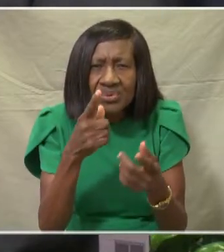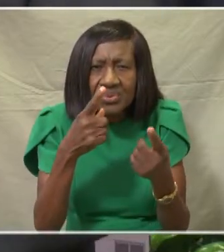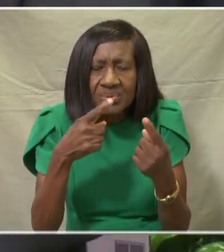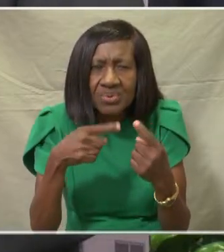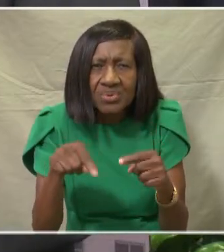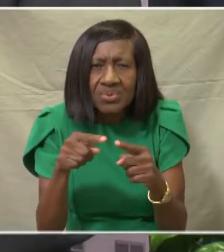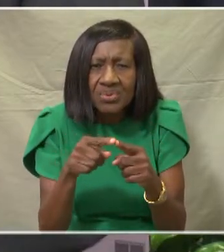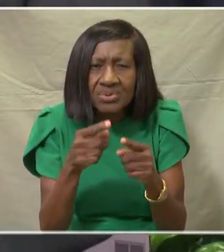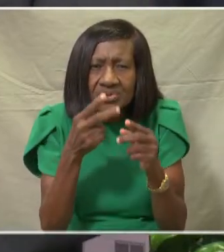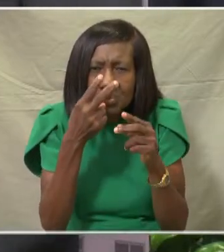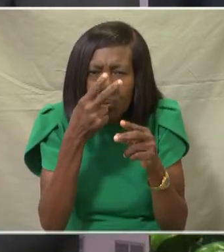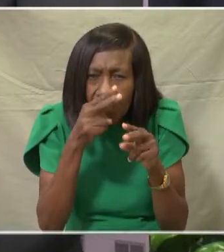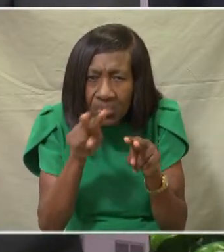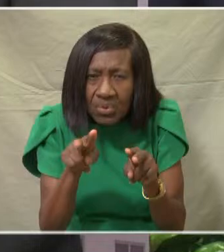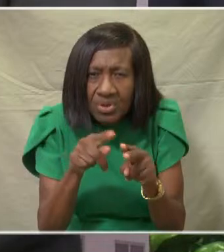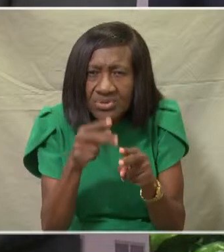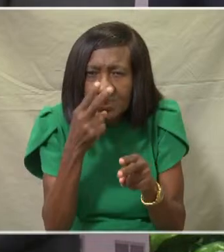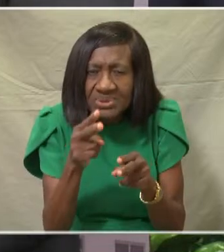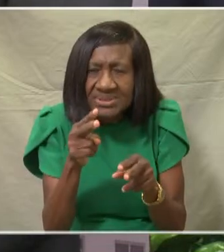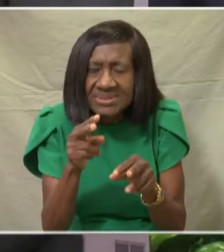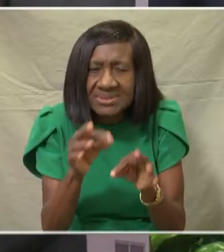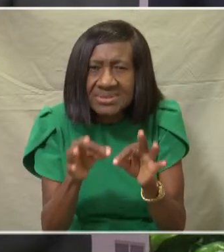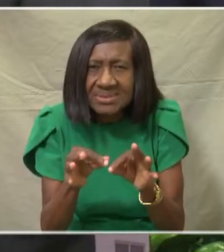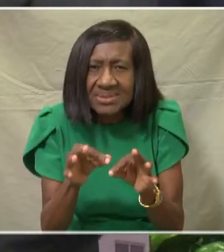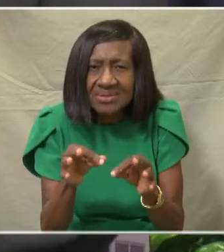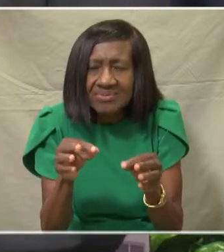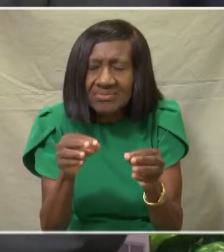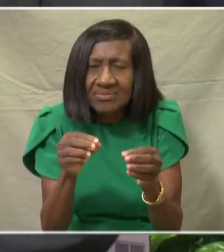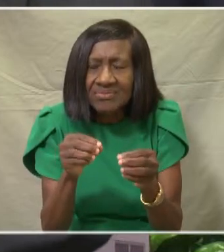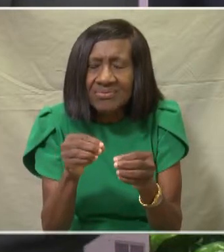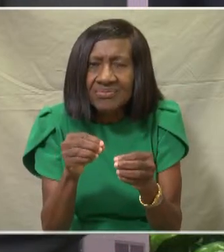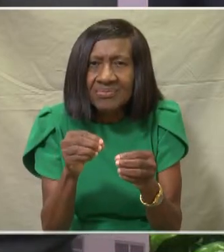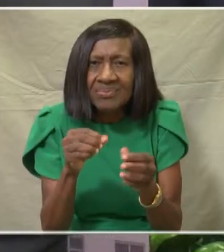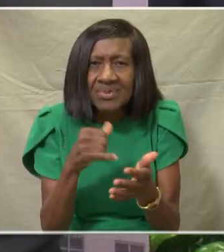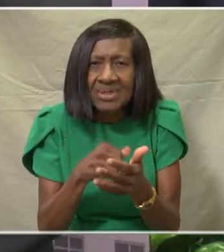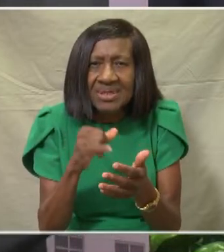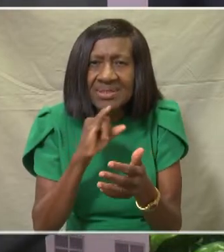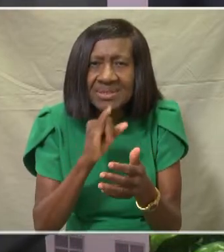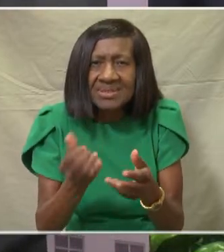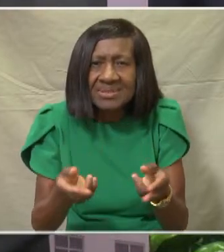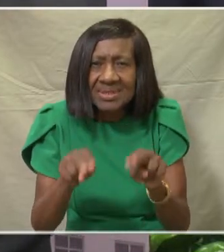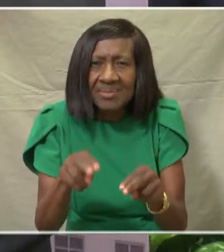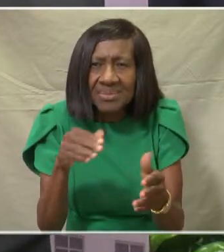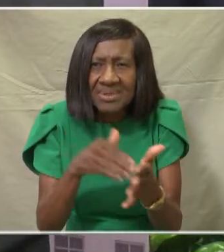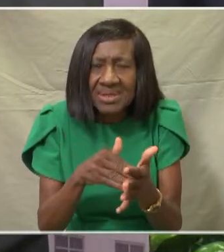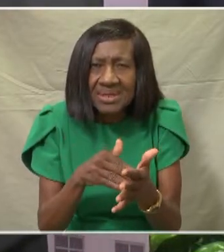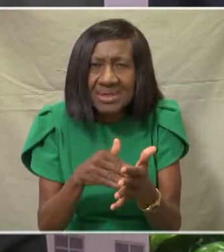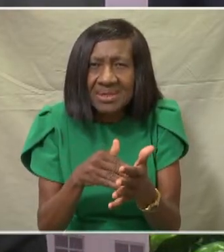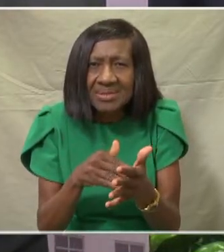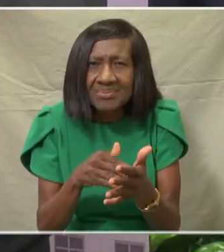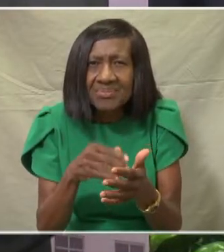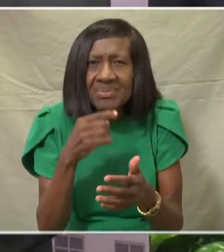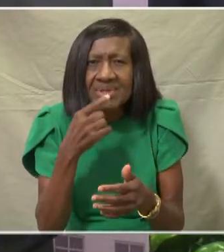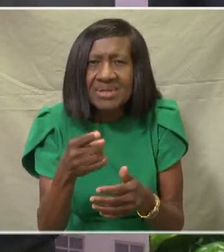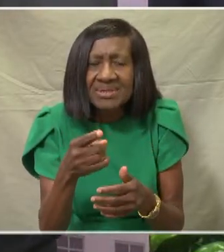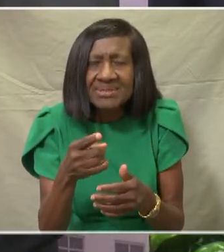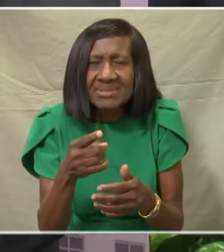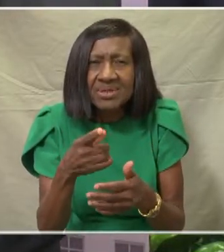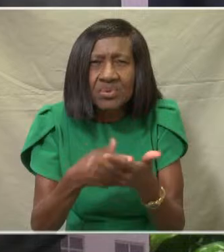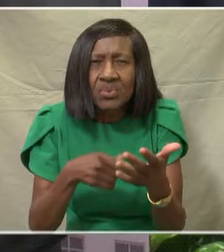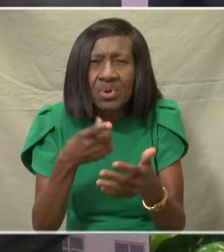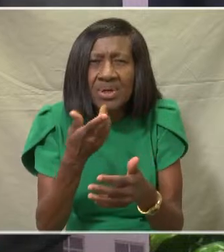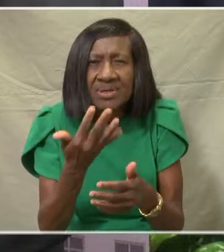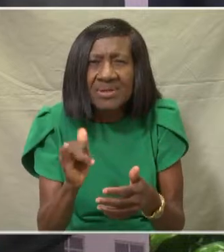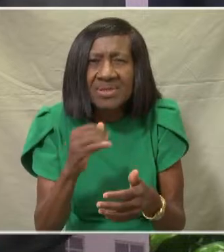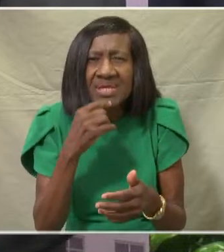existing? To begin with, I have to say this is a separate observation mission. Recommendations that are made really are up